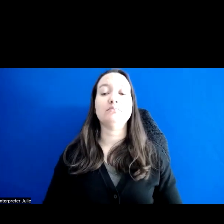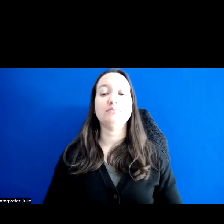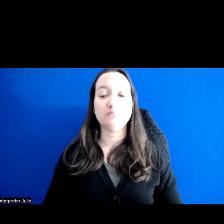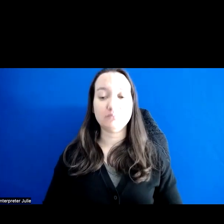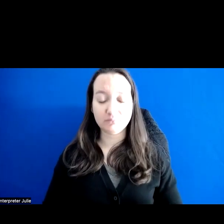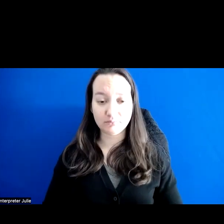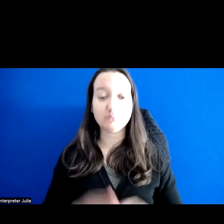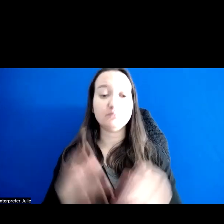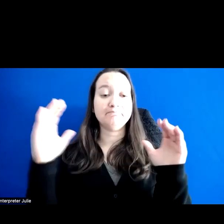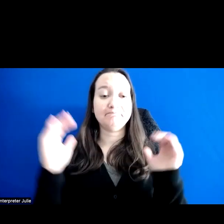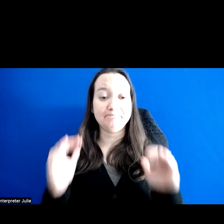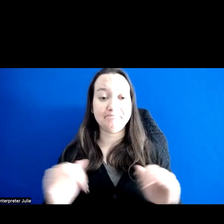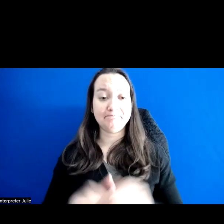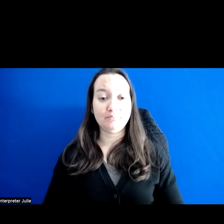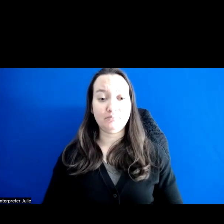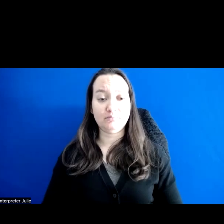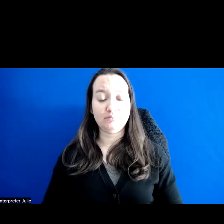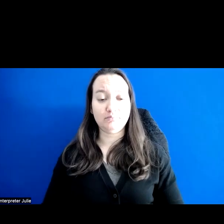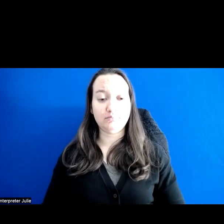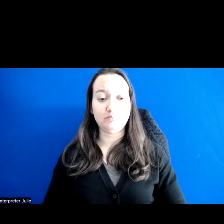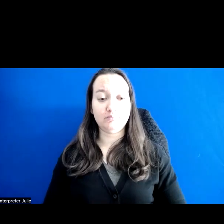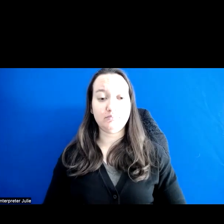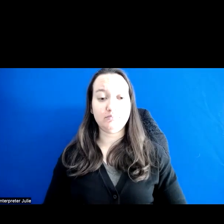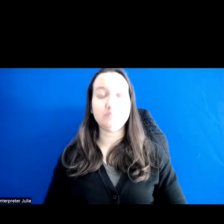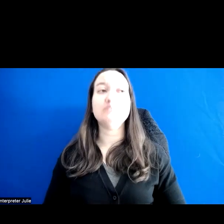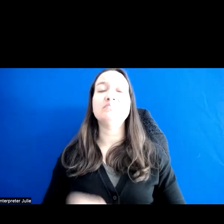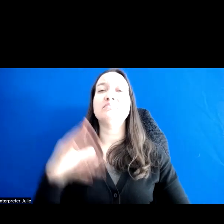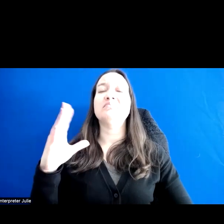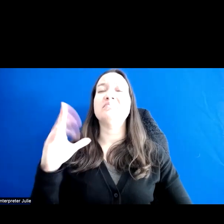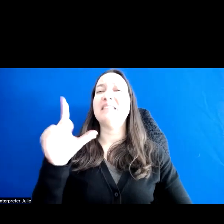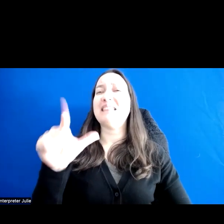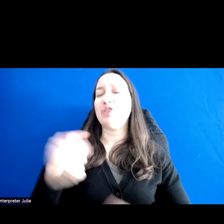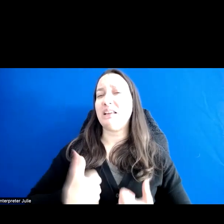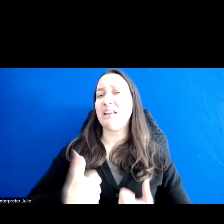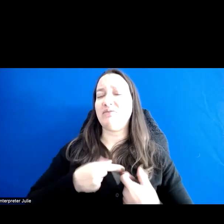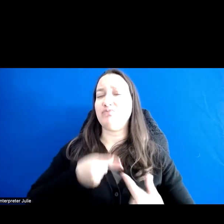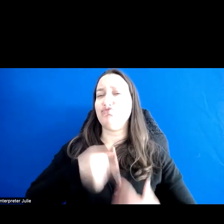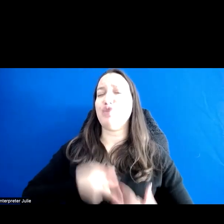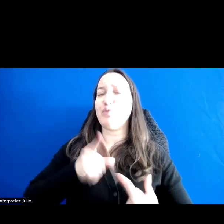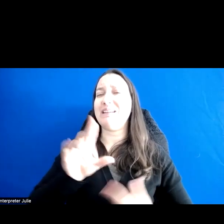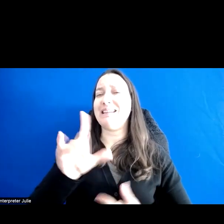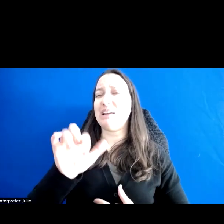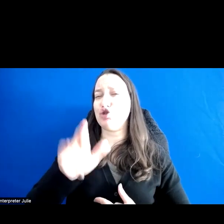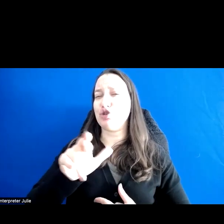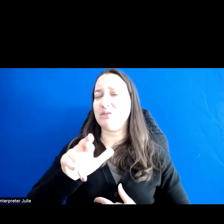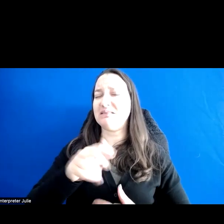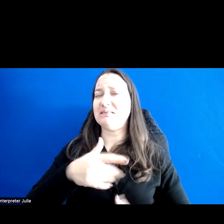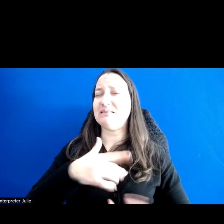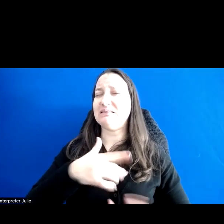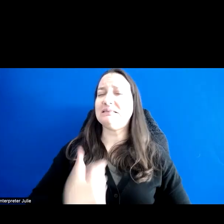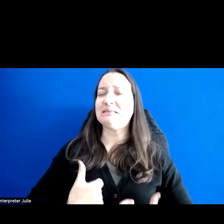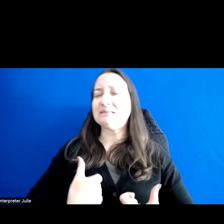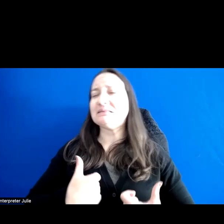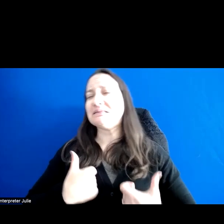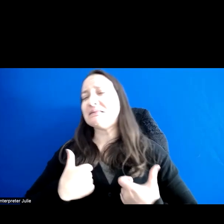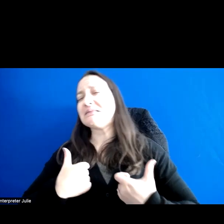Going on from that towards her later life, as she was struggling with cancer and coming out the other side of